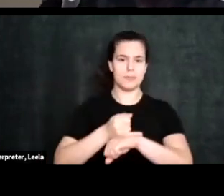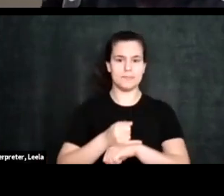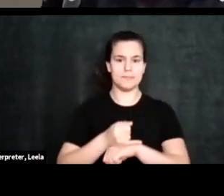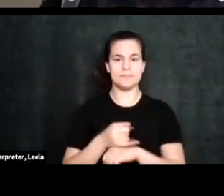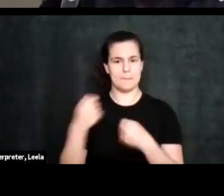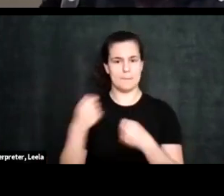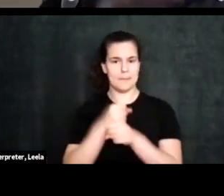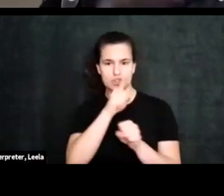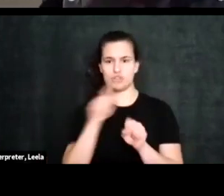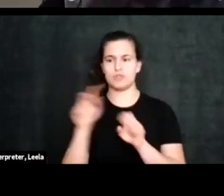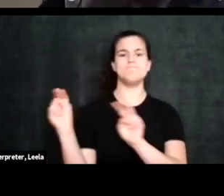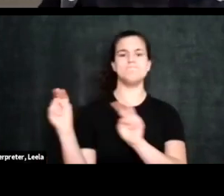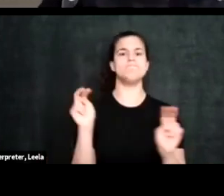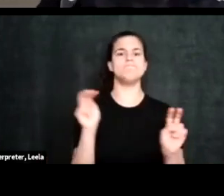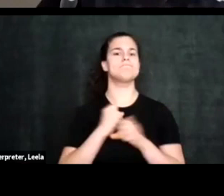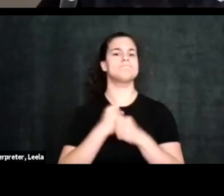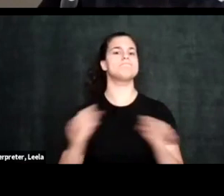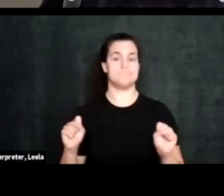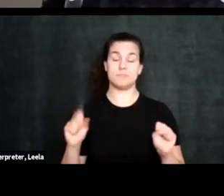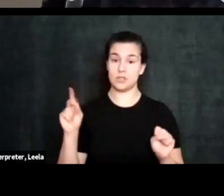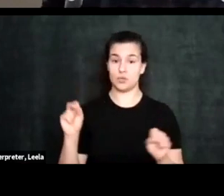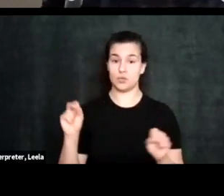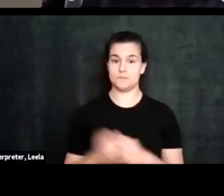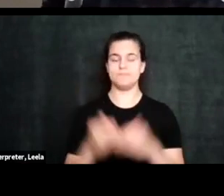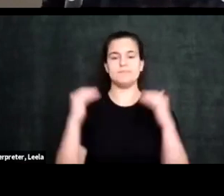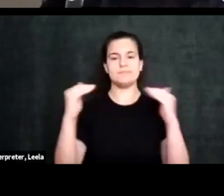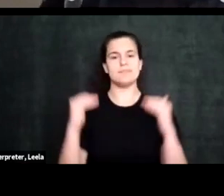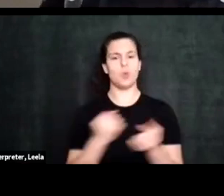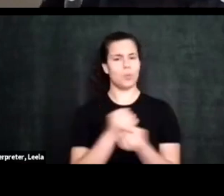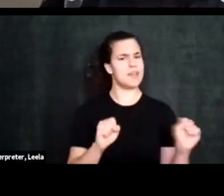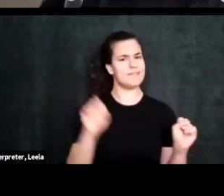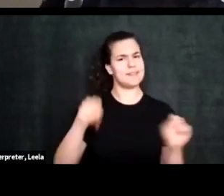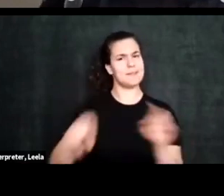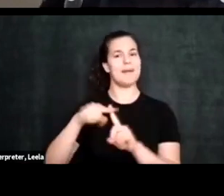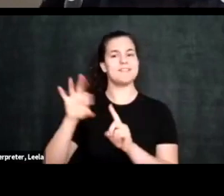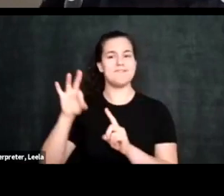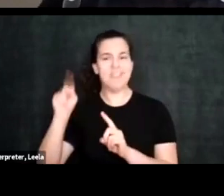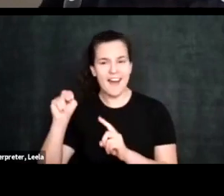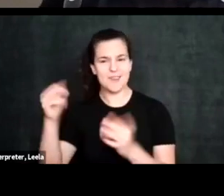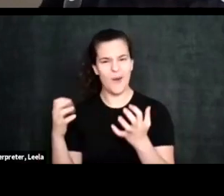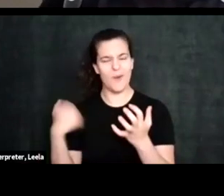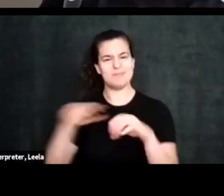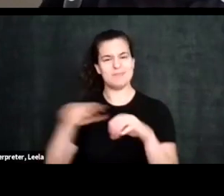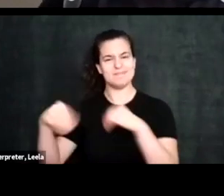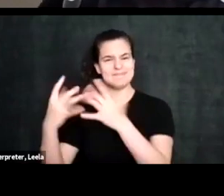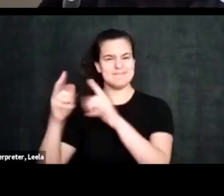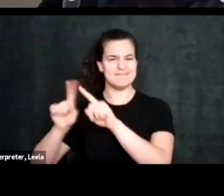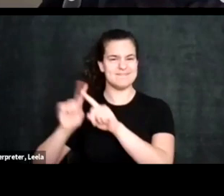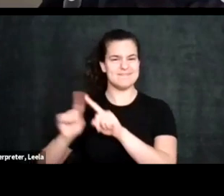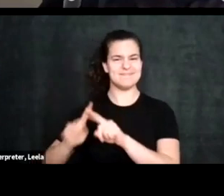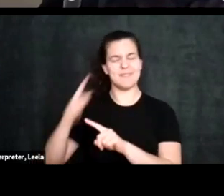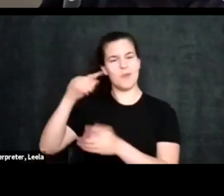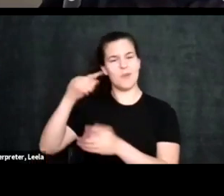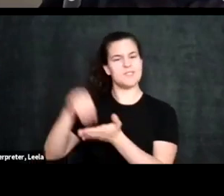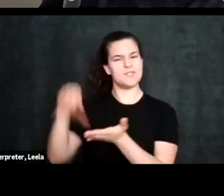with safety and security, we also want to make sure that you're having fun. So we have different amenities too as well that we offer to our